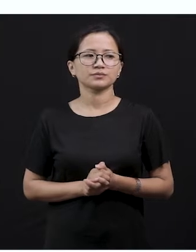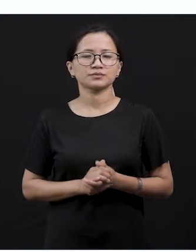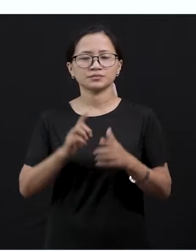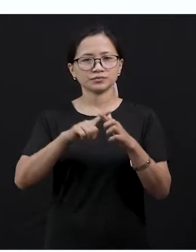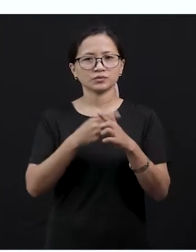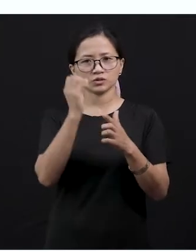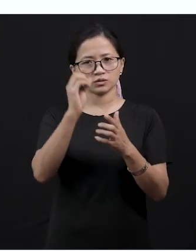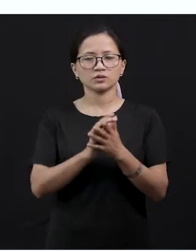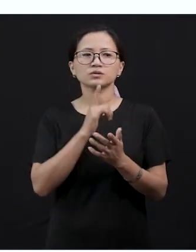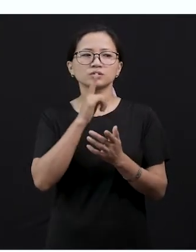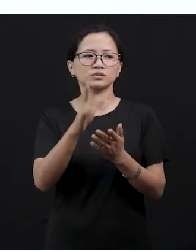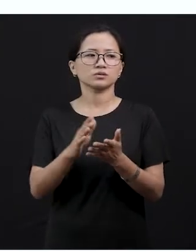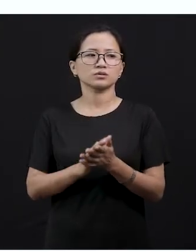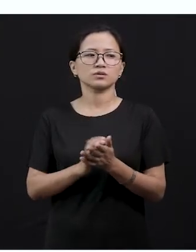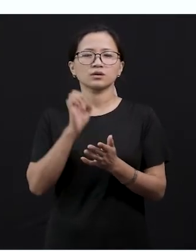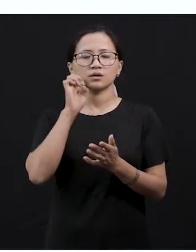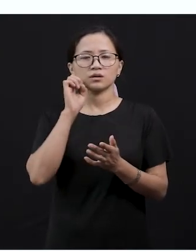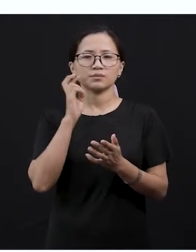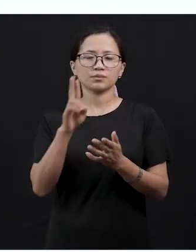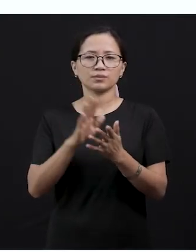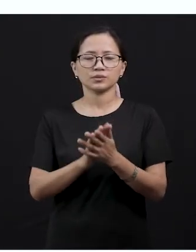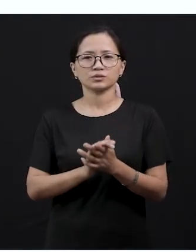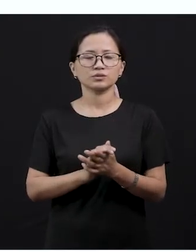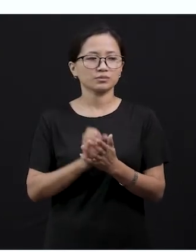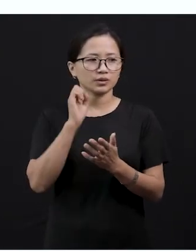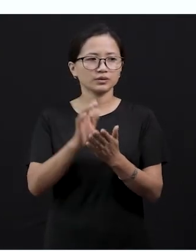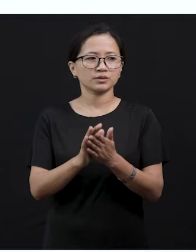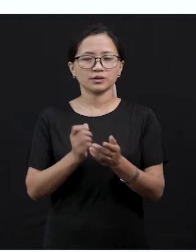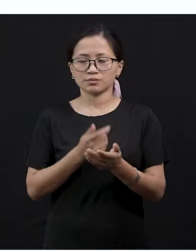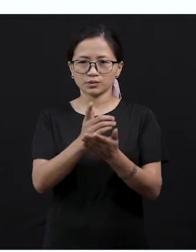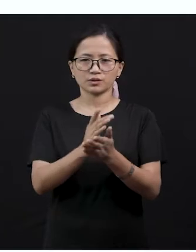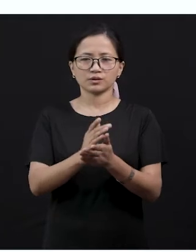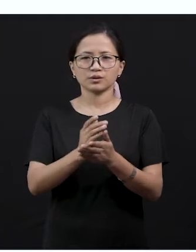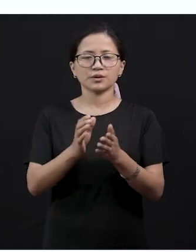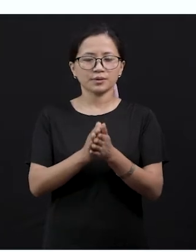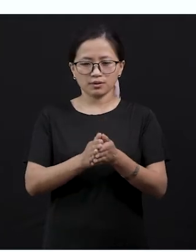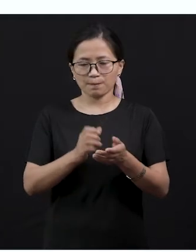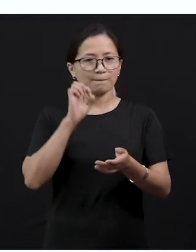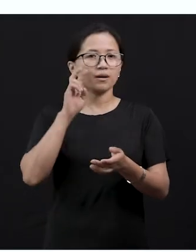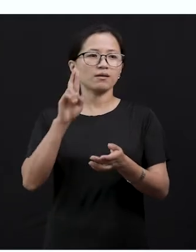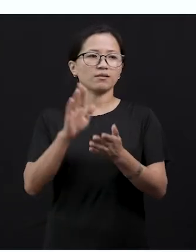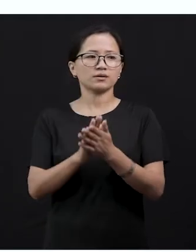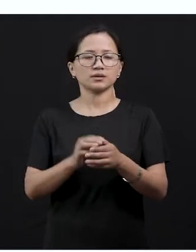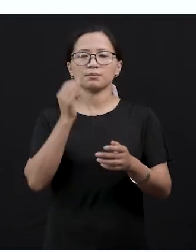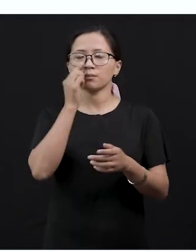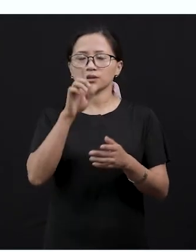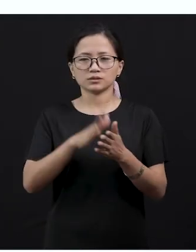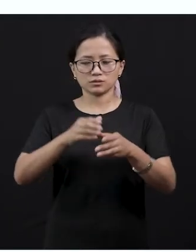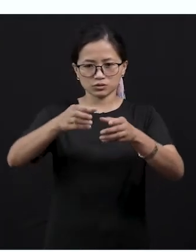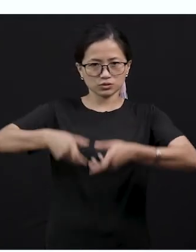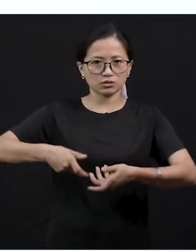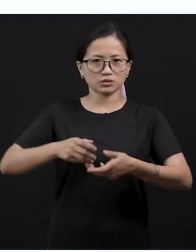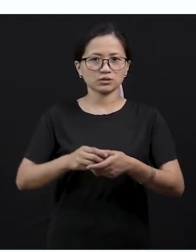But Jo also said that she will buy her mother a pair of socks. Meg said she will give a pair of